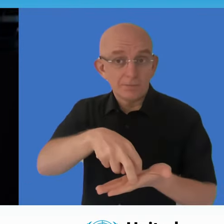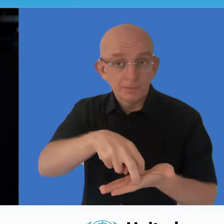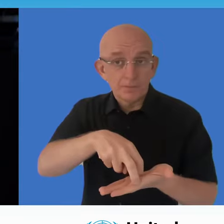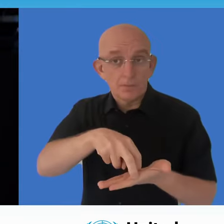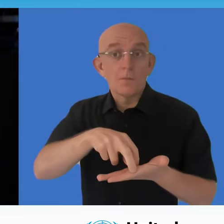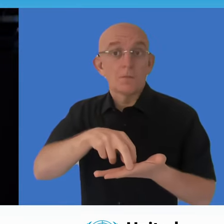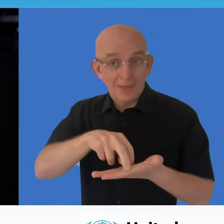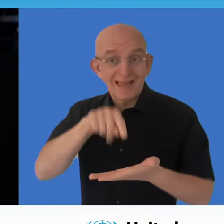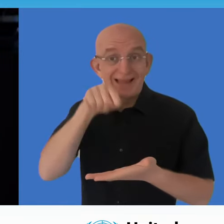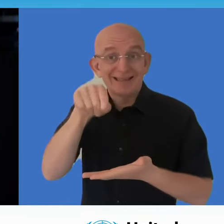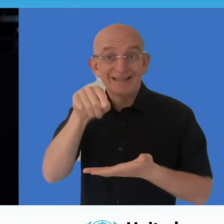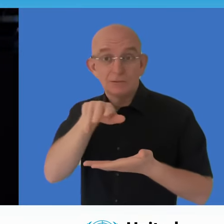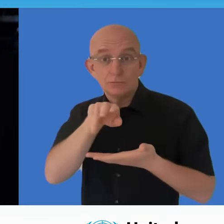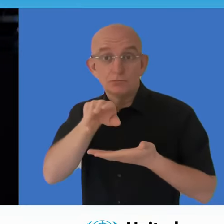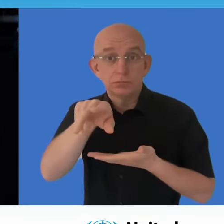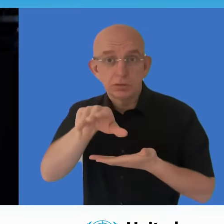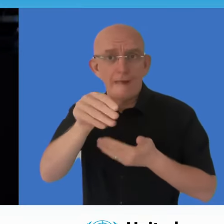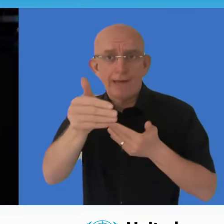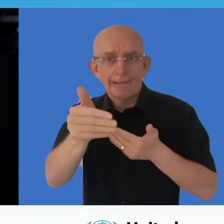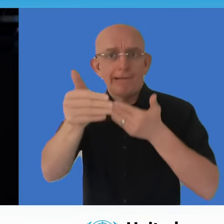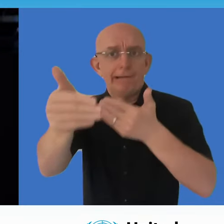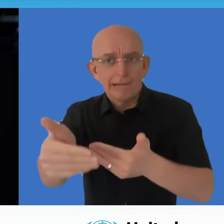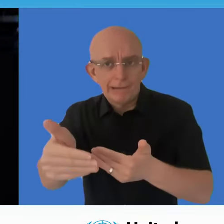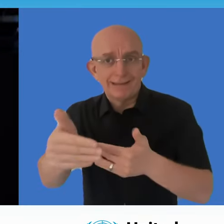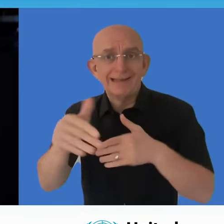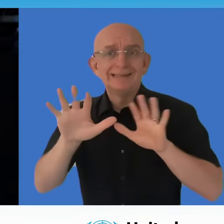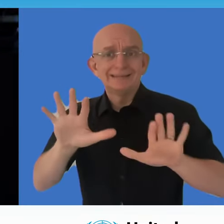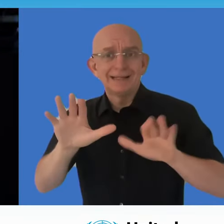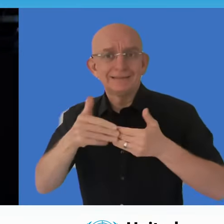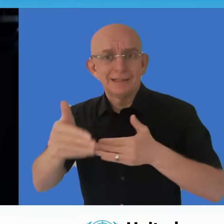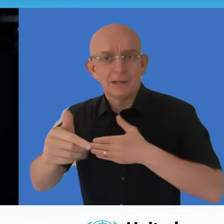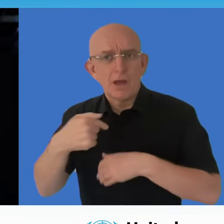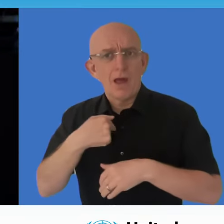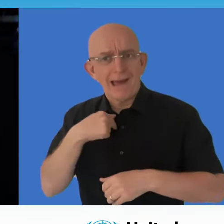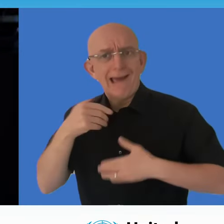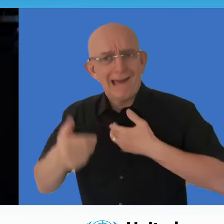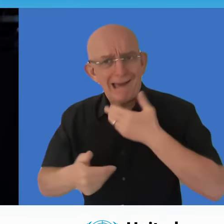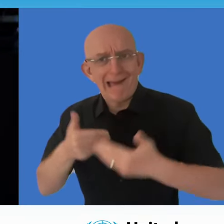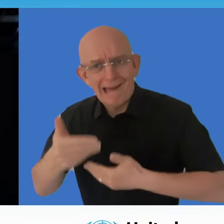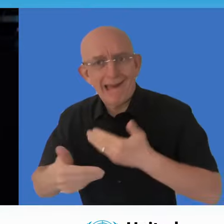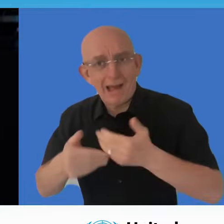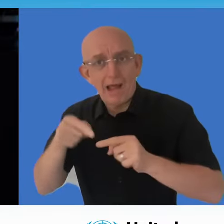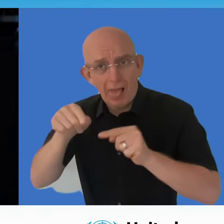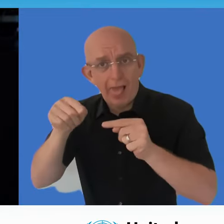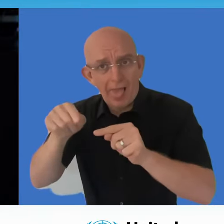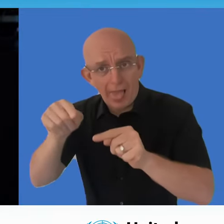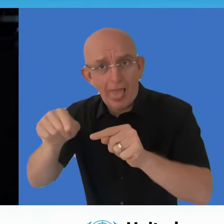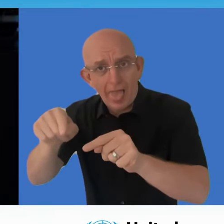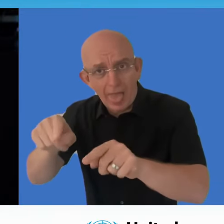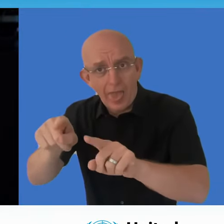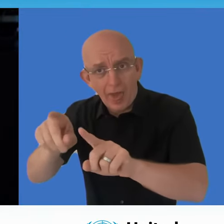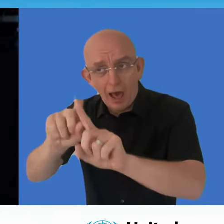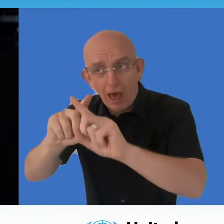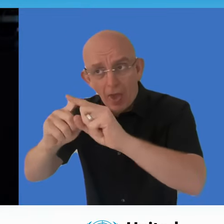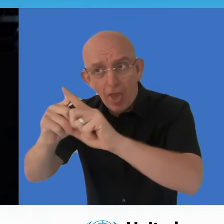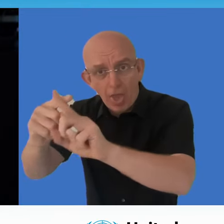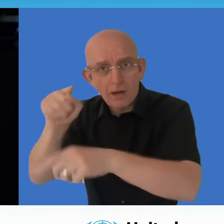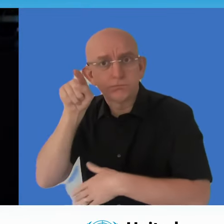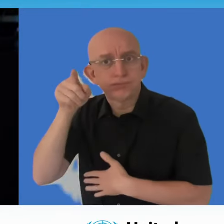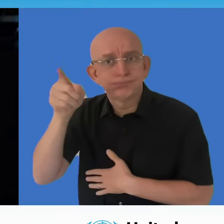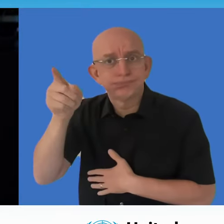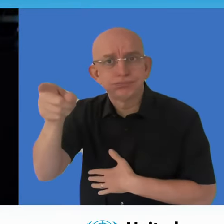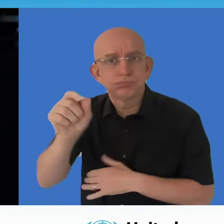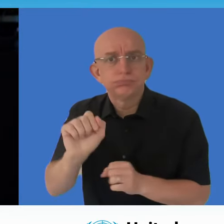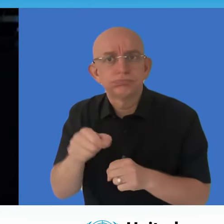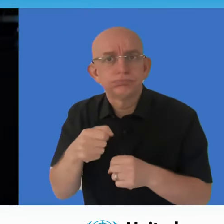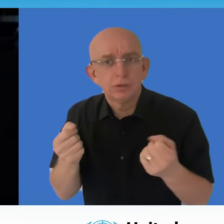it. So, what good is utopia? Galeano asked. Well, it makes you walk. So that's my